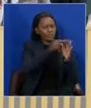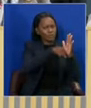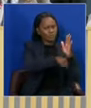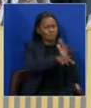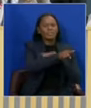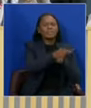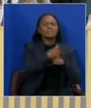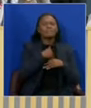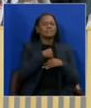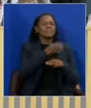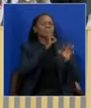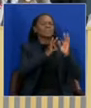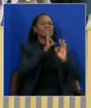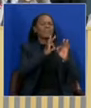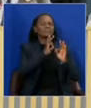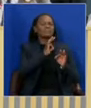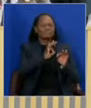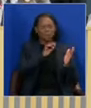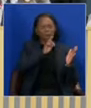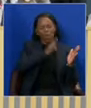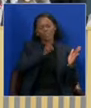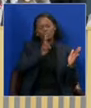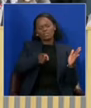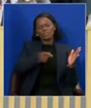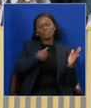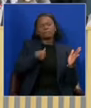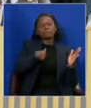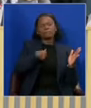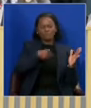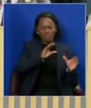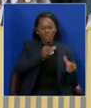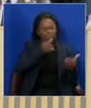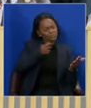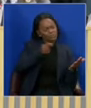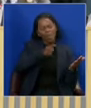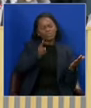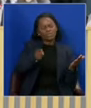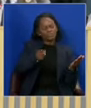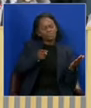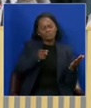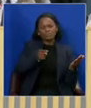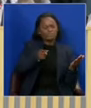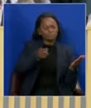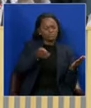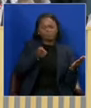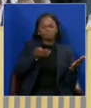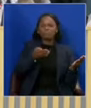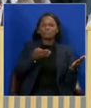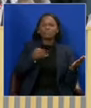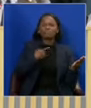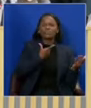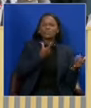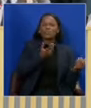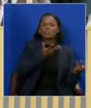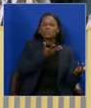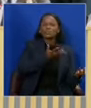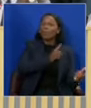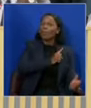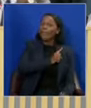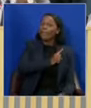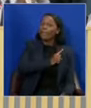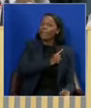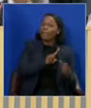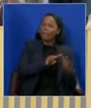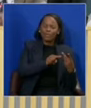an audit? When you audit the dockets, why are you doing that? What are you looking for? And what are you hoping